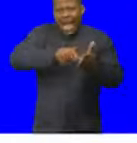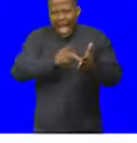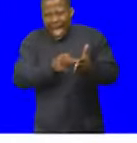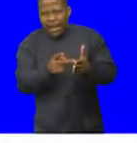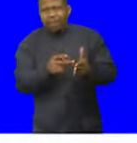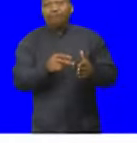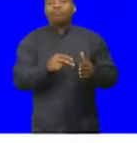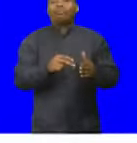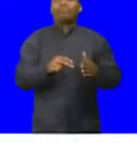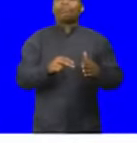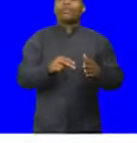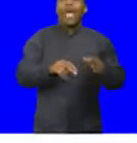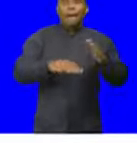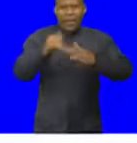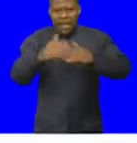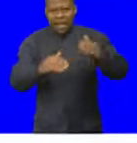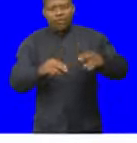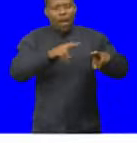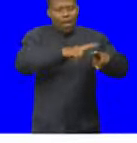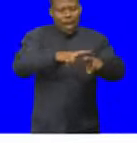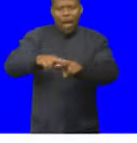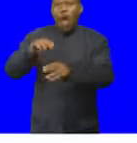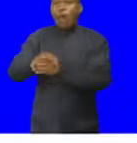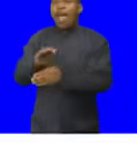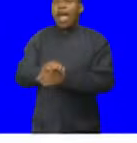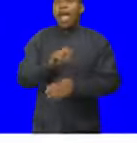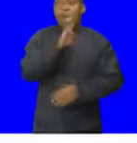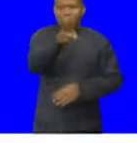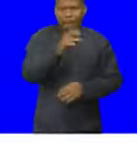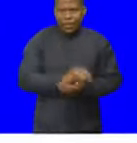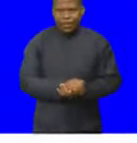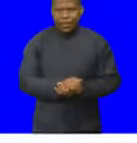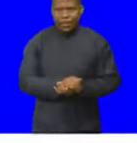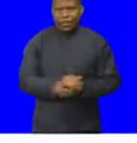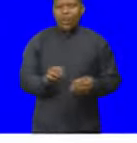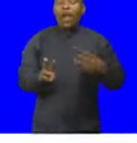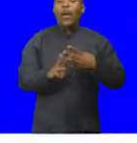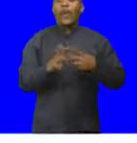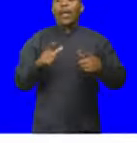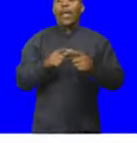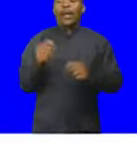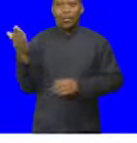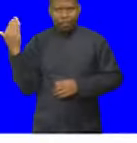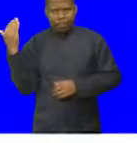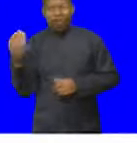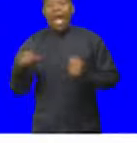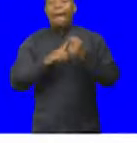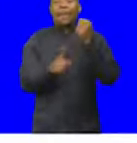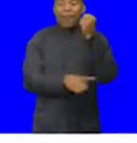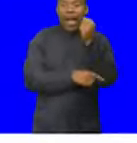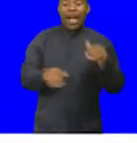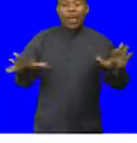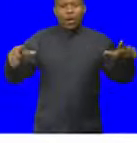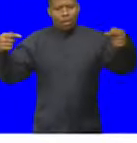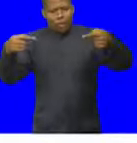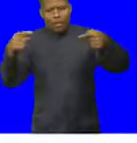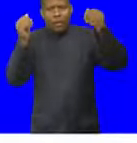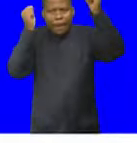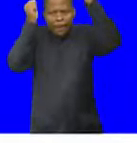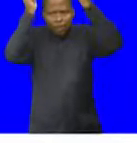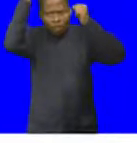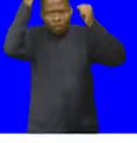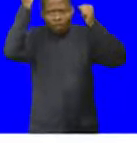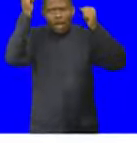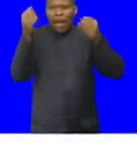Kule mpelasomvu lesibuya kuyo enkundleni yakalanga emdlalweni M10 Premier League lapho khona bekuthola ne-Mbabane Solos kanye ne-Young Buffaloes,